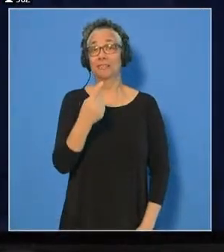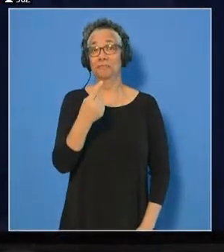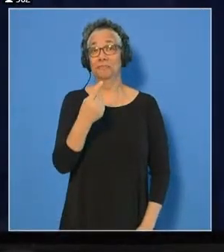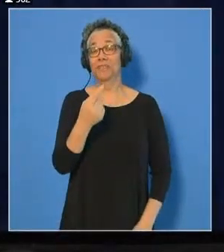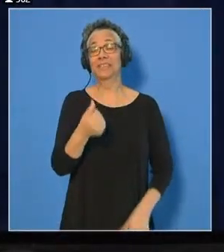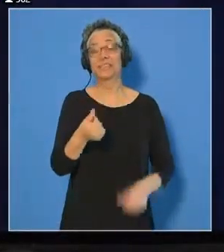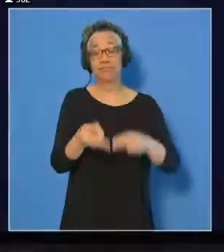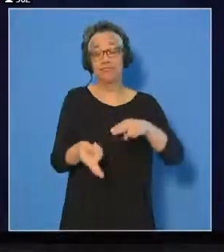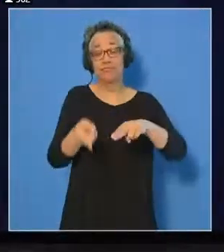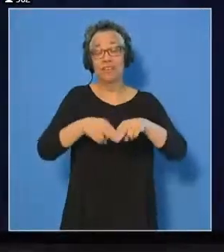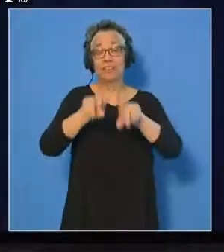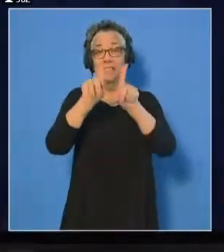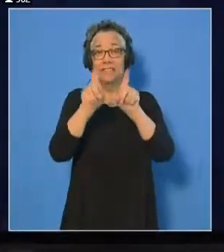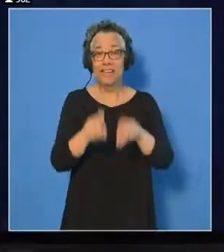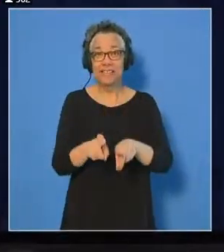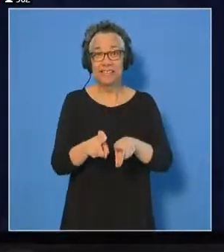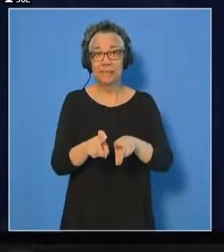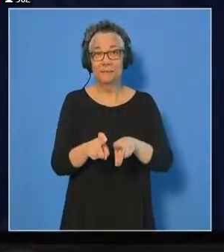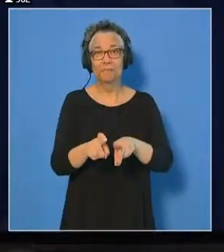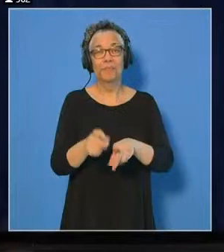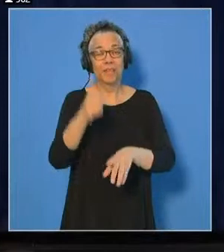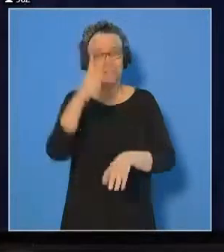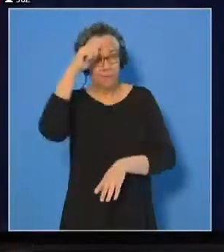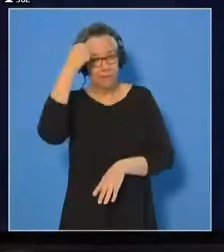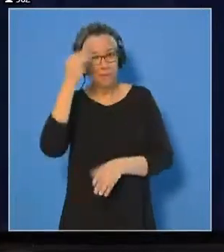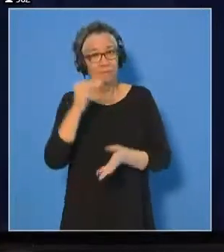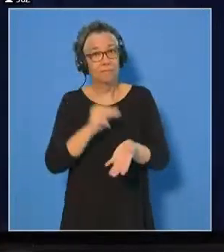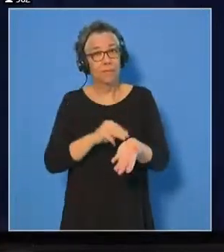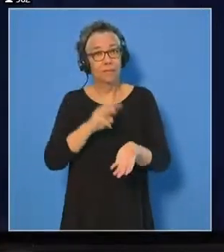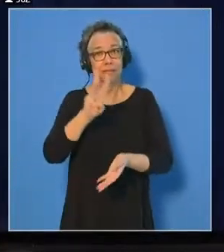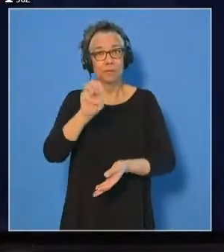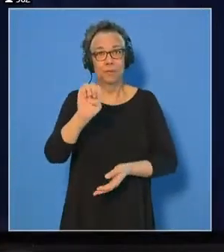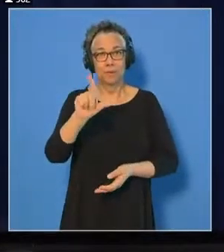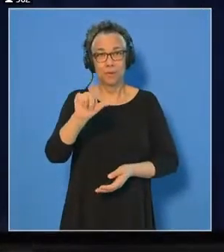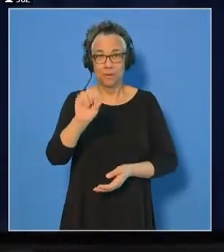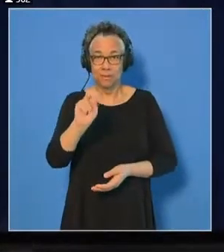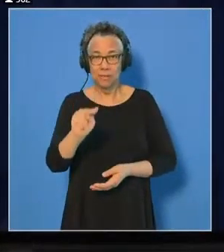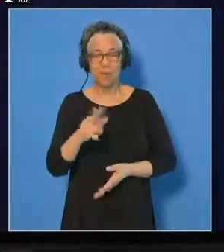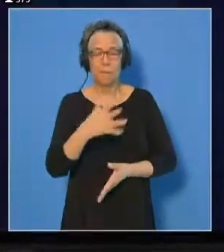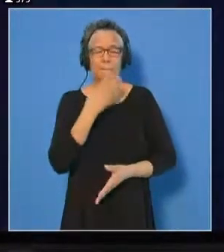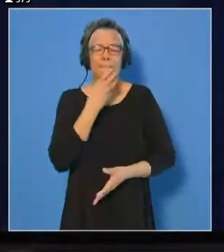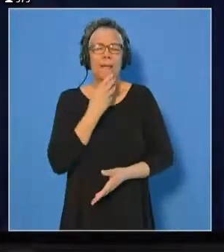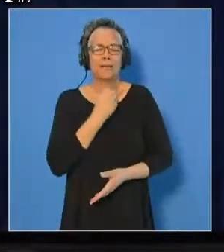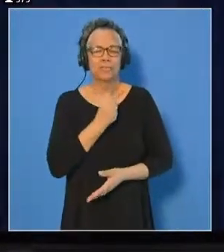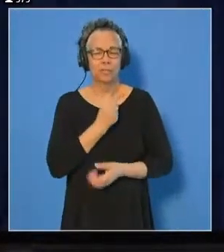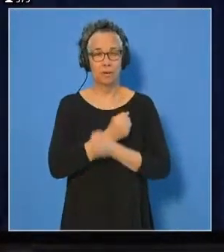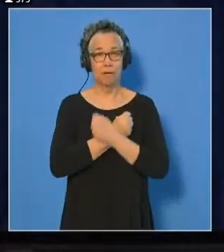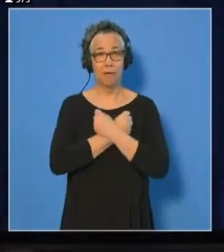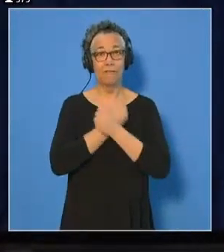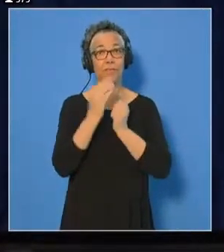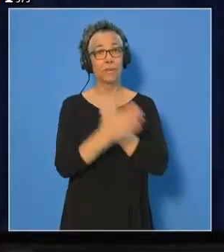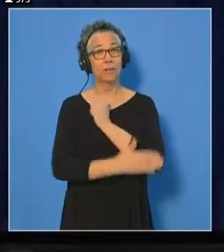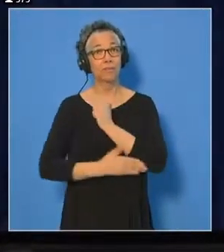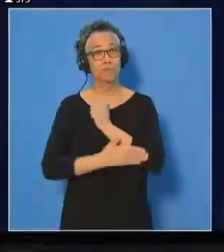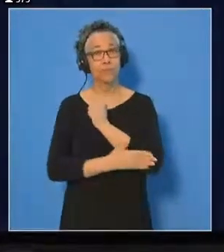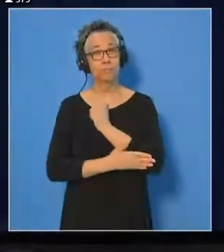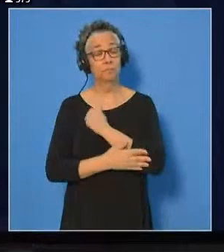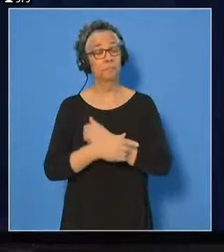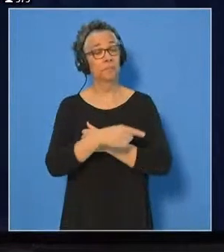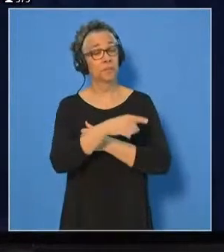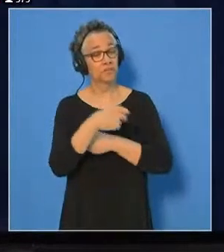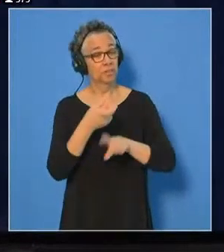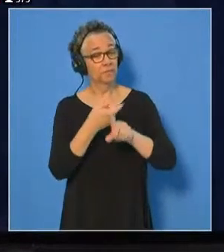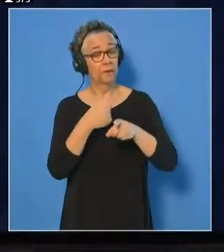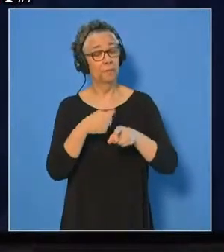in testing is as a result of Dr. Weldon's passion and love of country. She's a product of the Bermuda